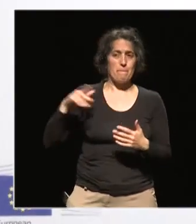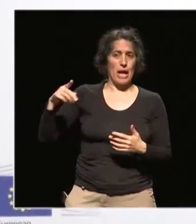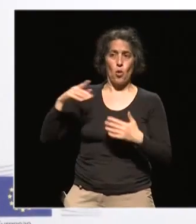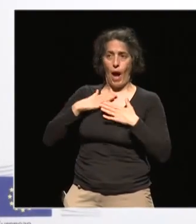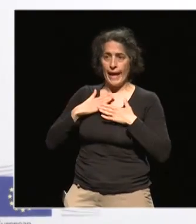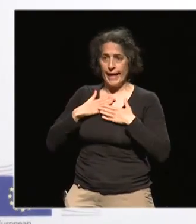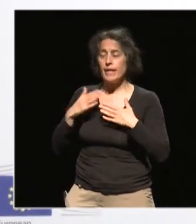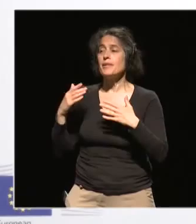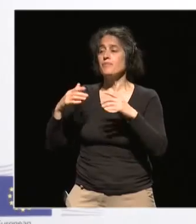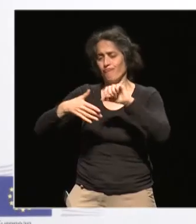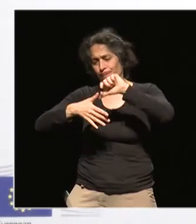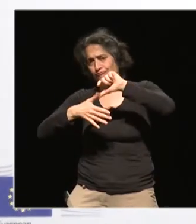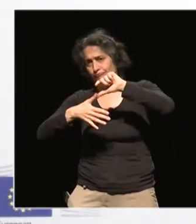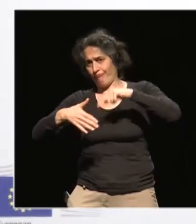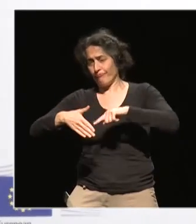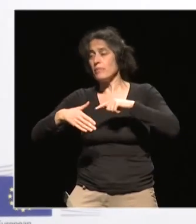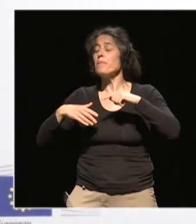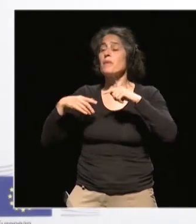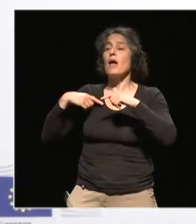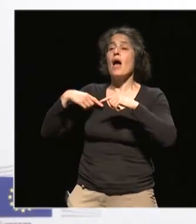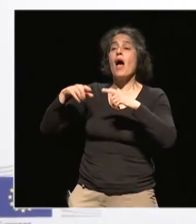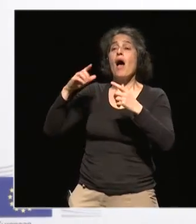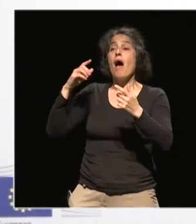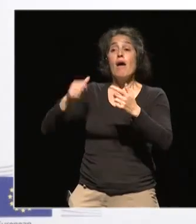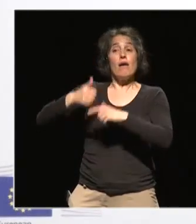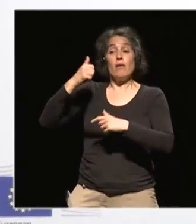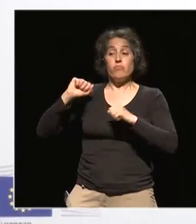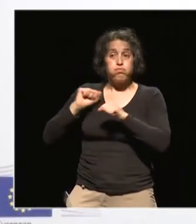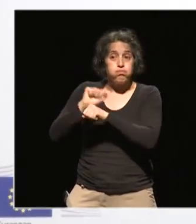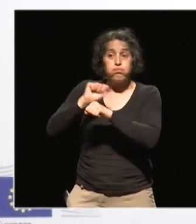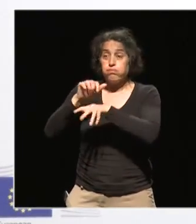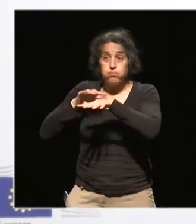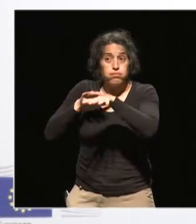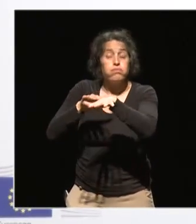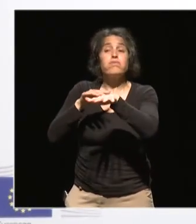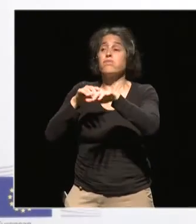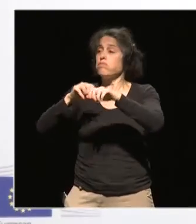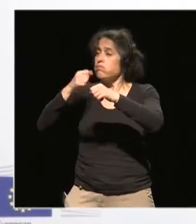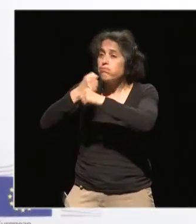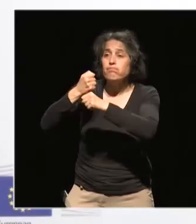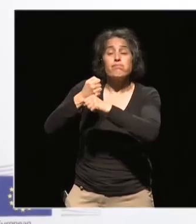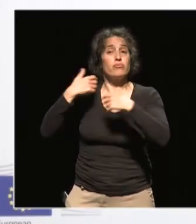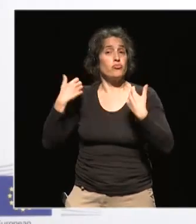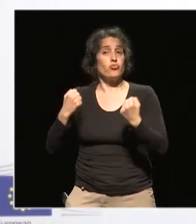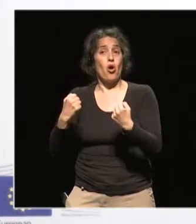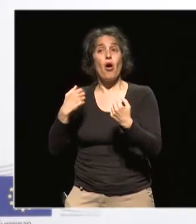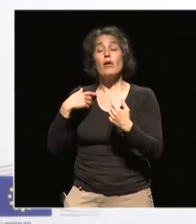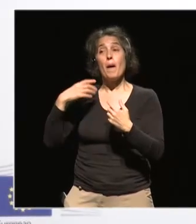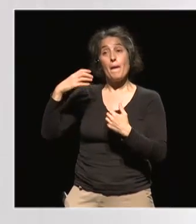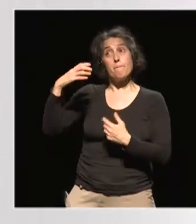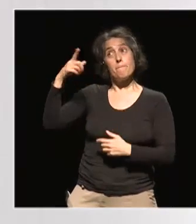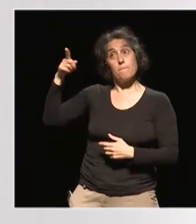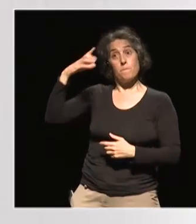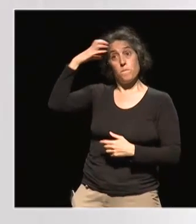to communicating on climate change. Political will is quite strong. We'd like this to be a very